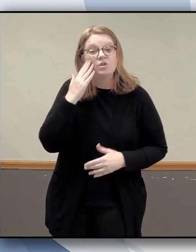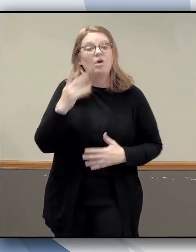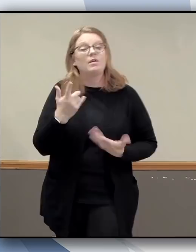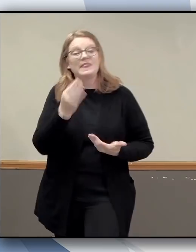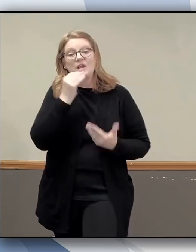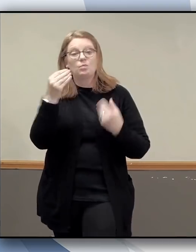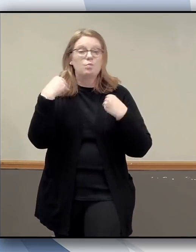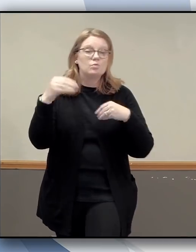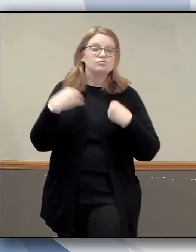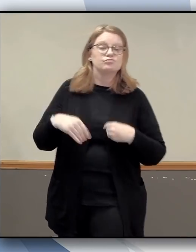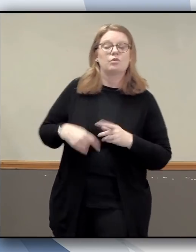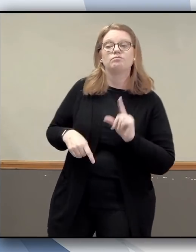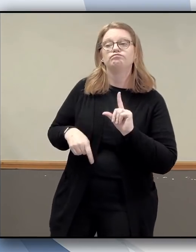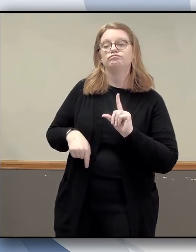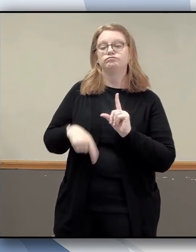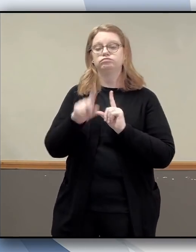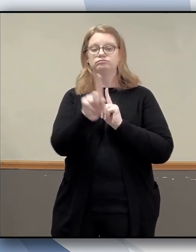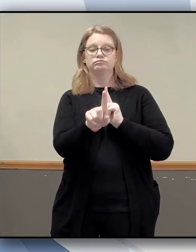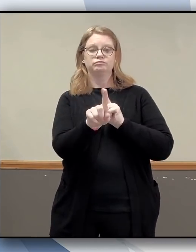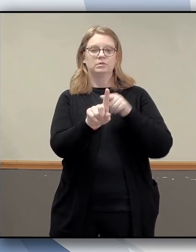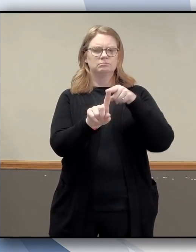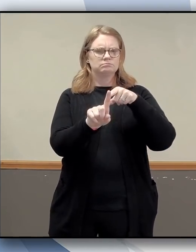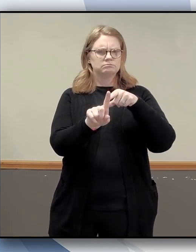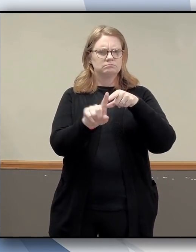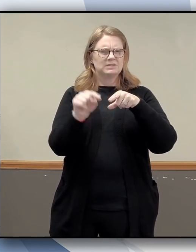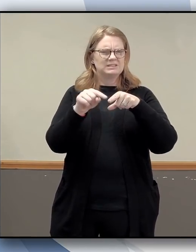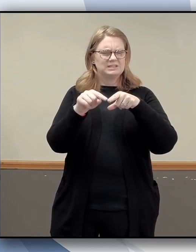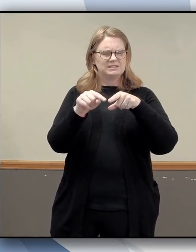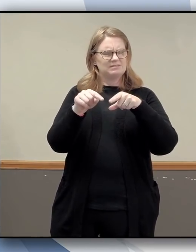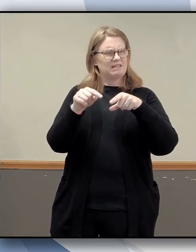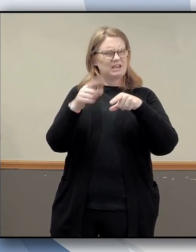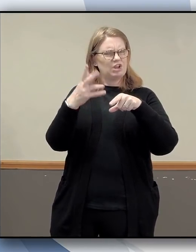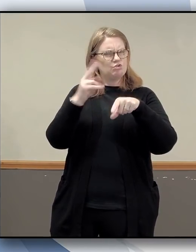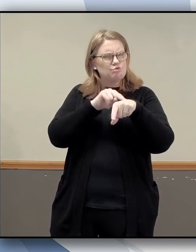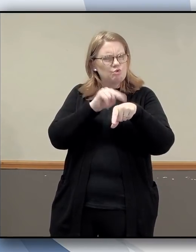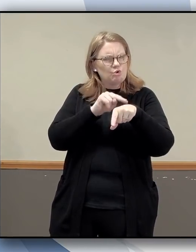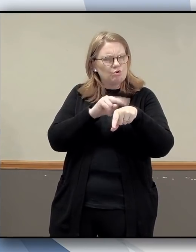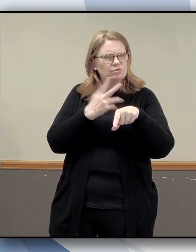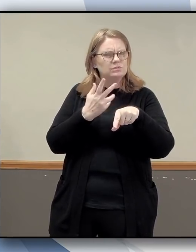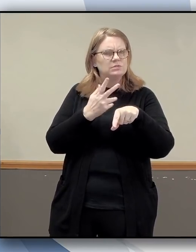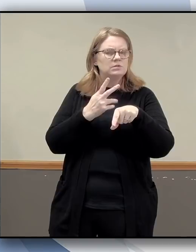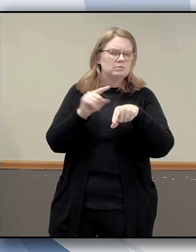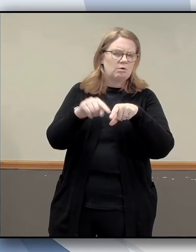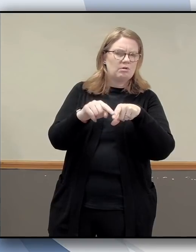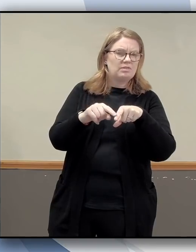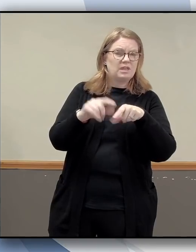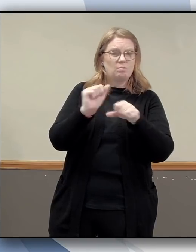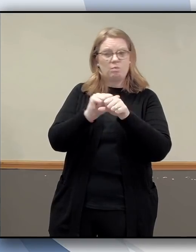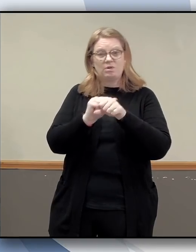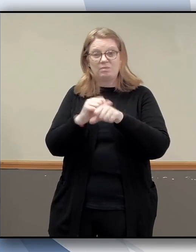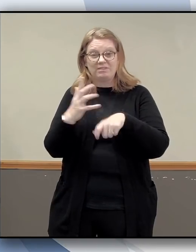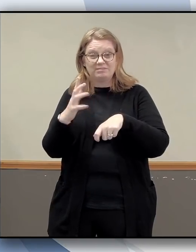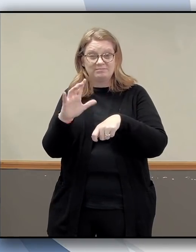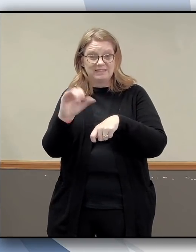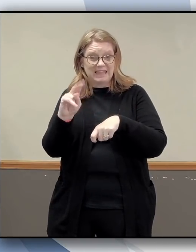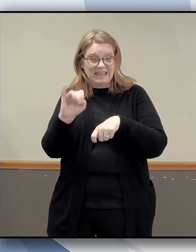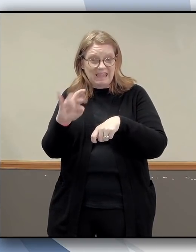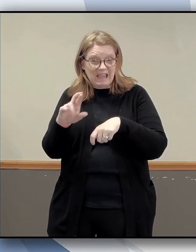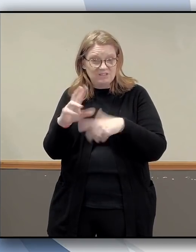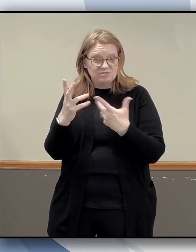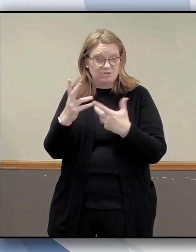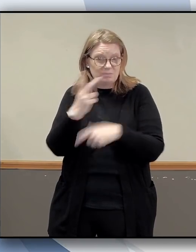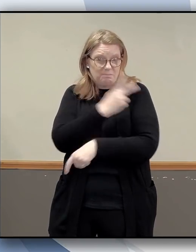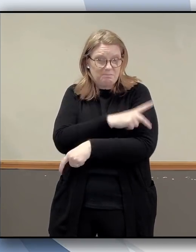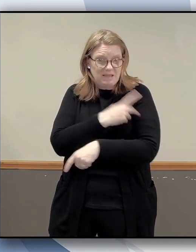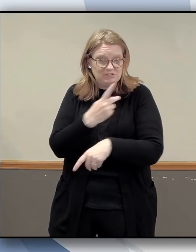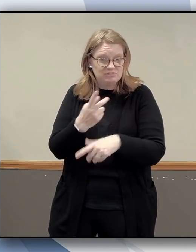line in the store is a nurse working in an ICU unit or whether they're an oncologist working in a cancer ward. But